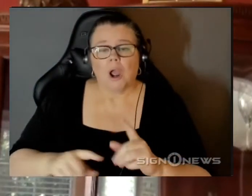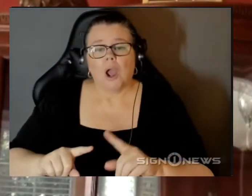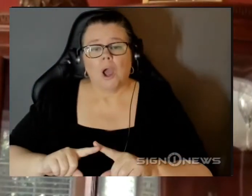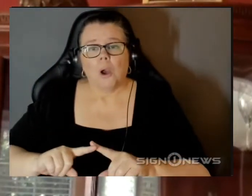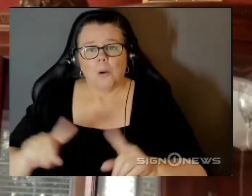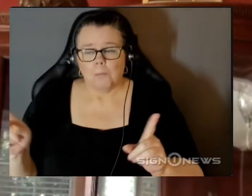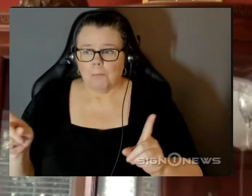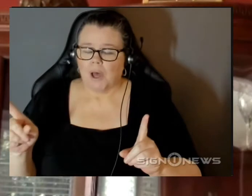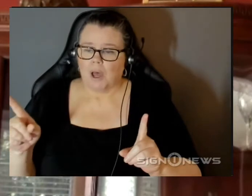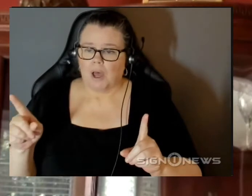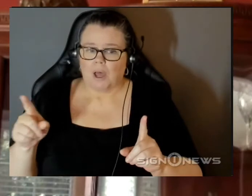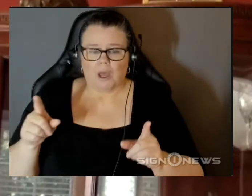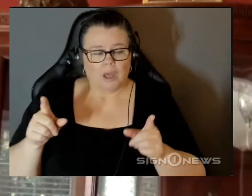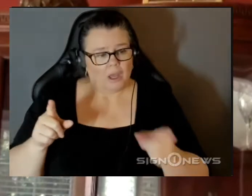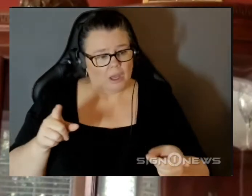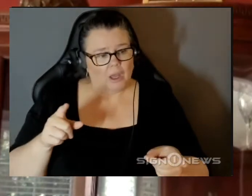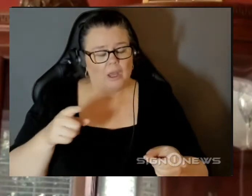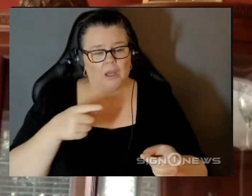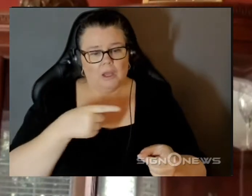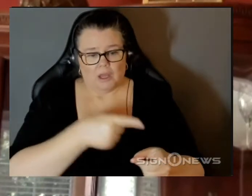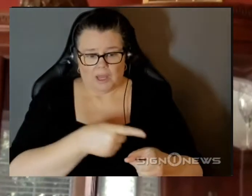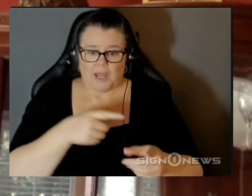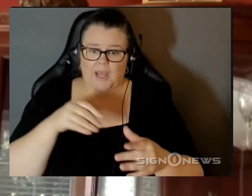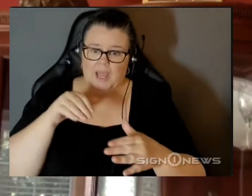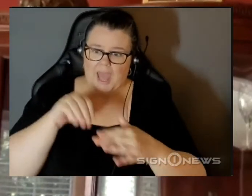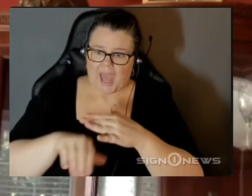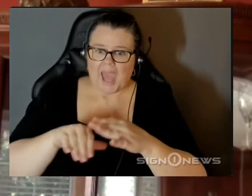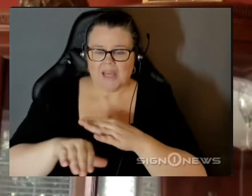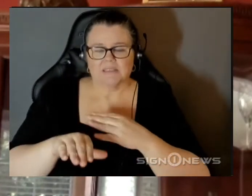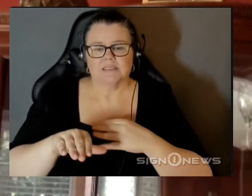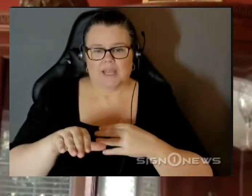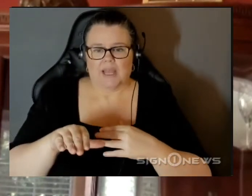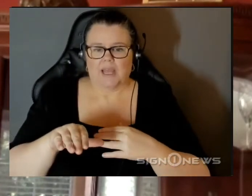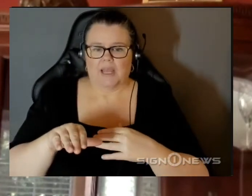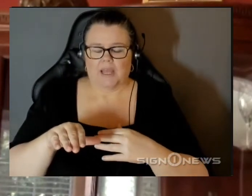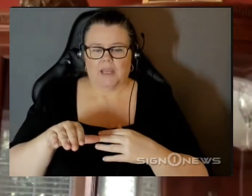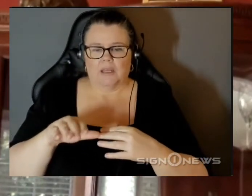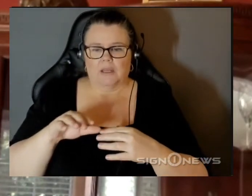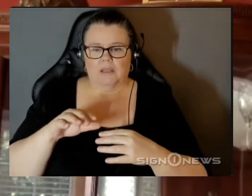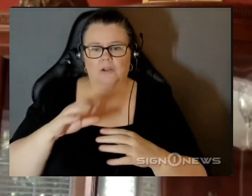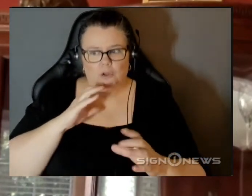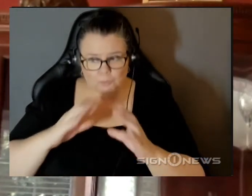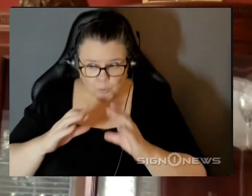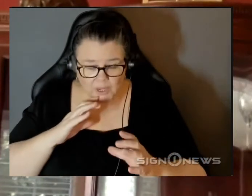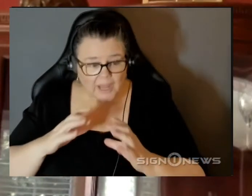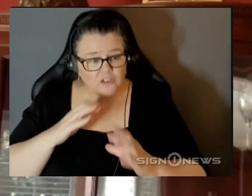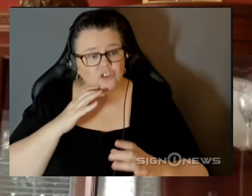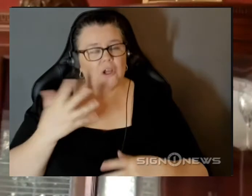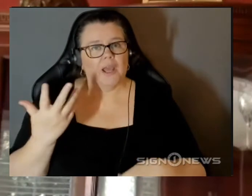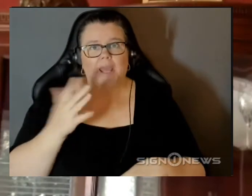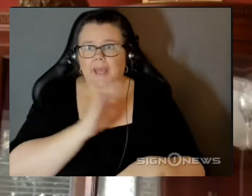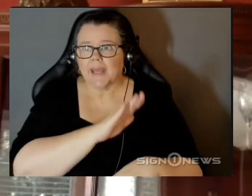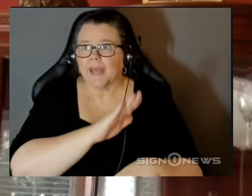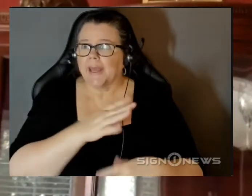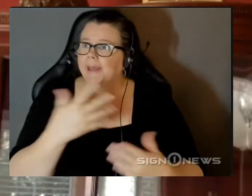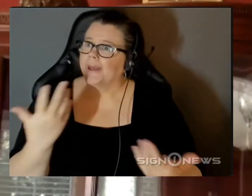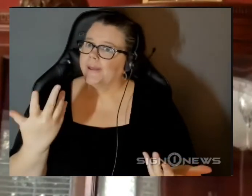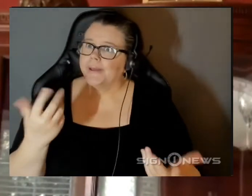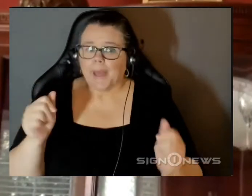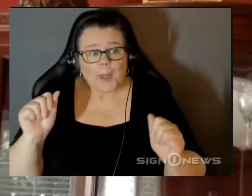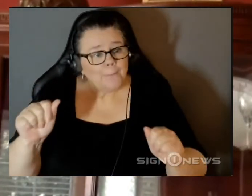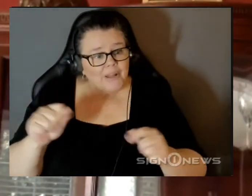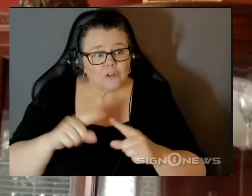him, and in terms of his ability to communicate in, a seamless and robust